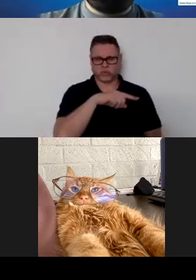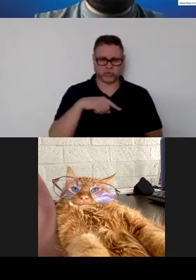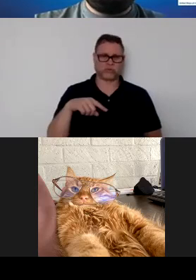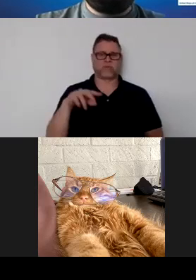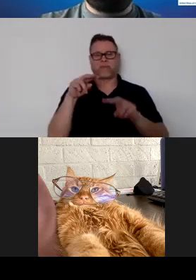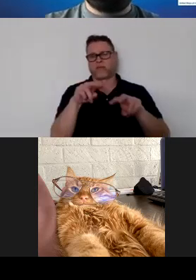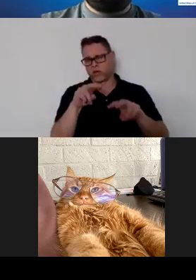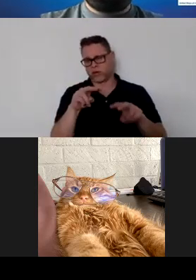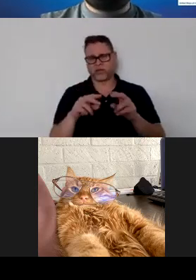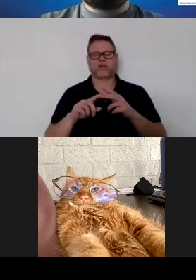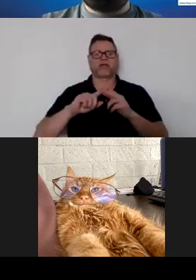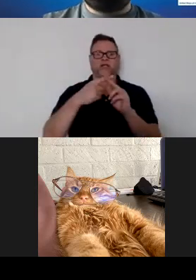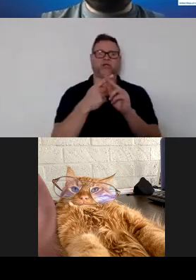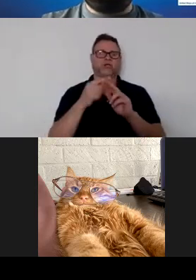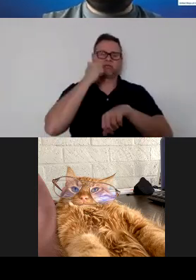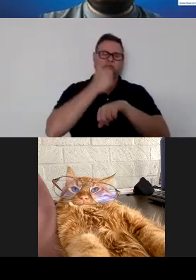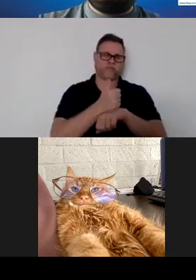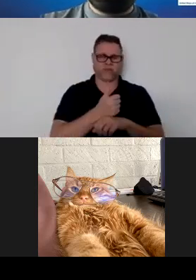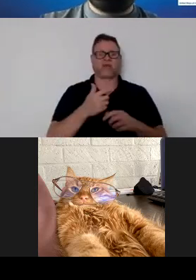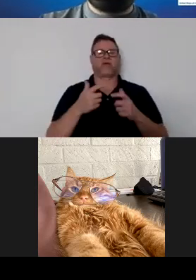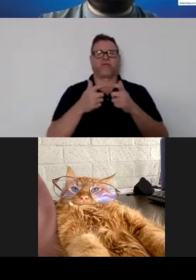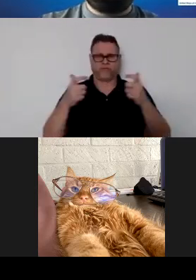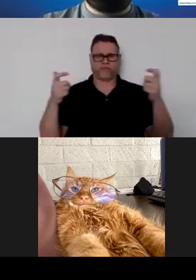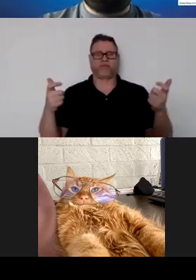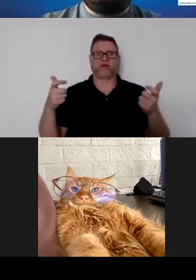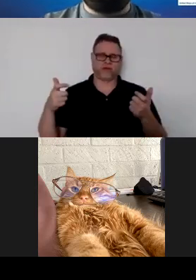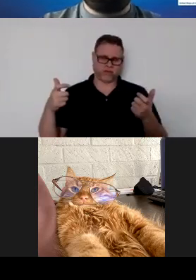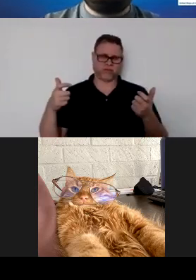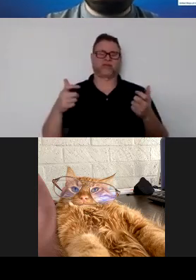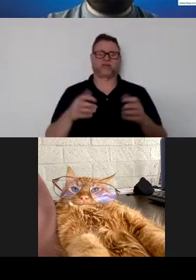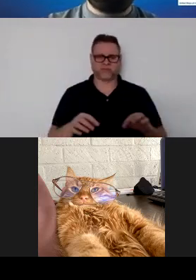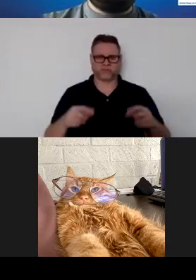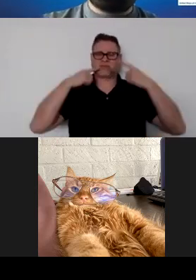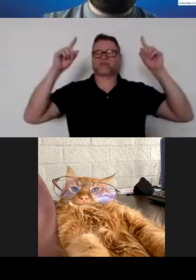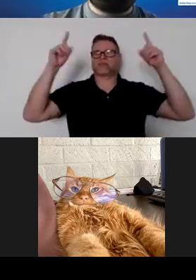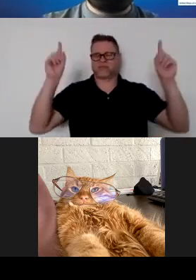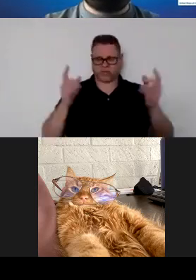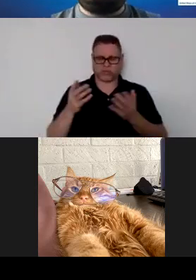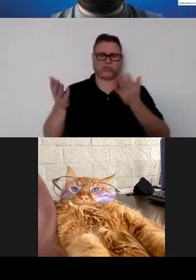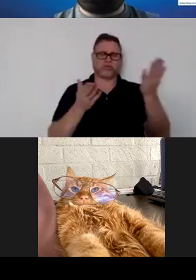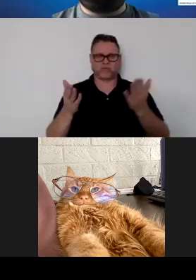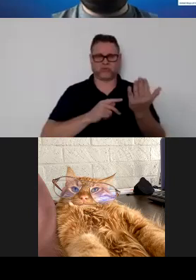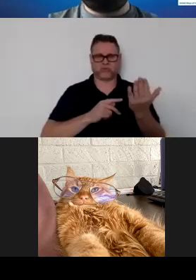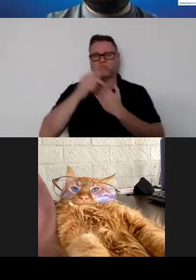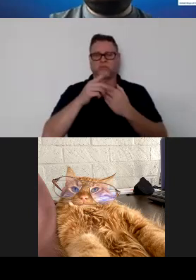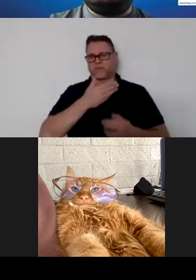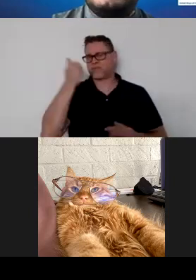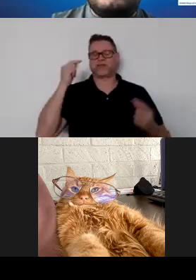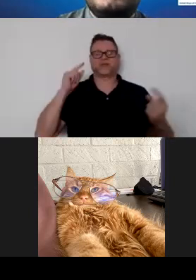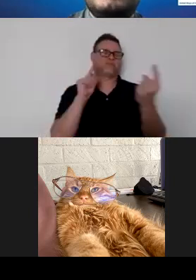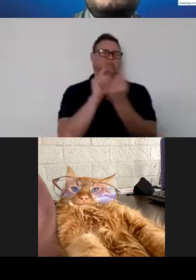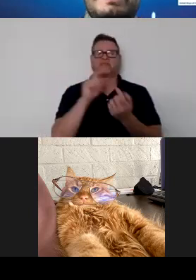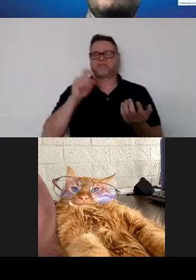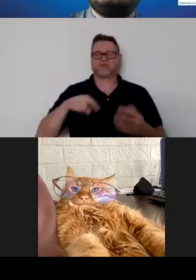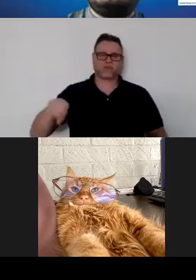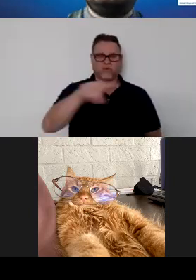monitoring of initiatives pays big dividends. It improves district coordination of services and programs to best meet the needs of